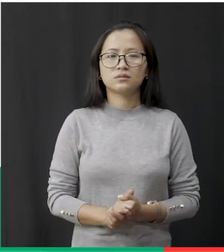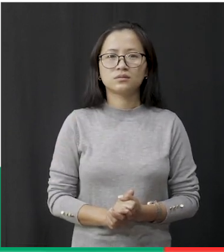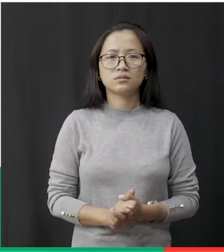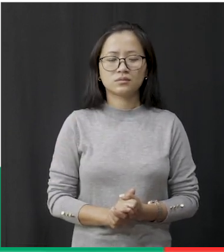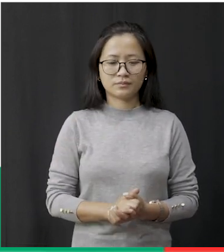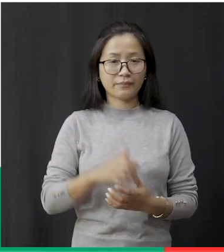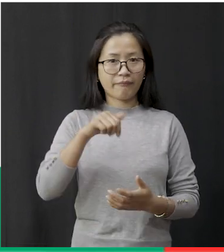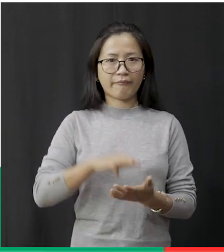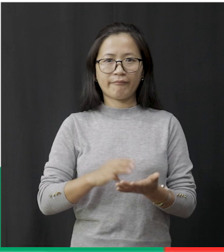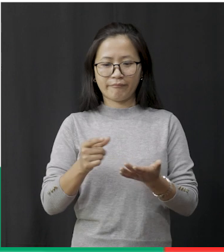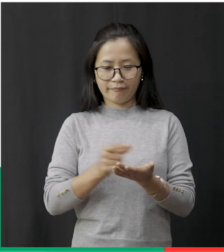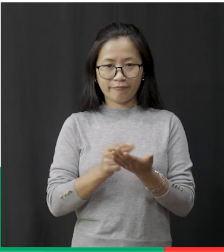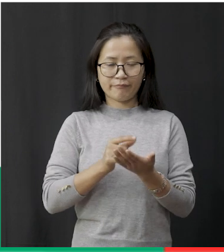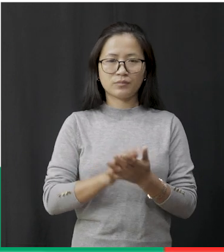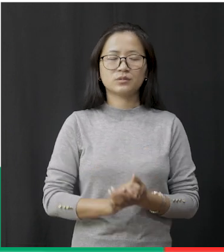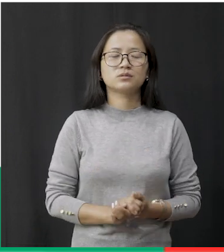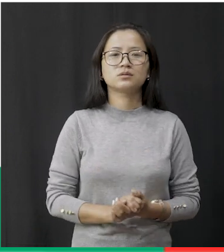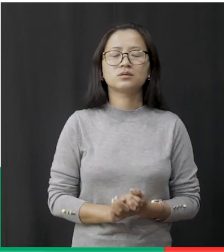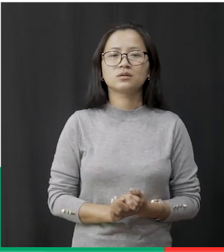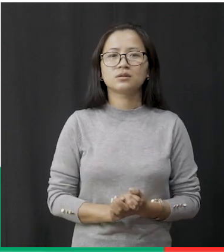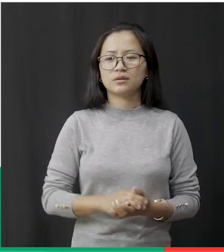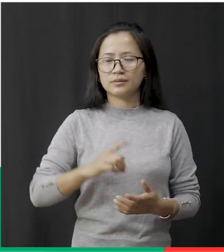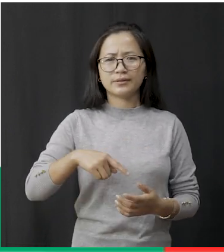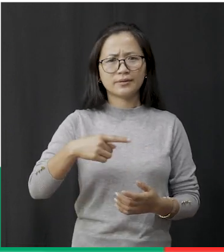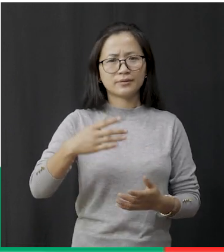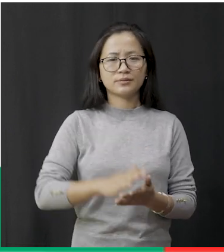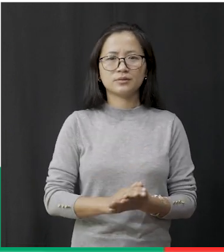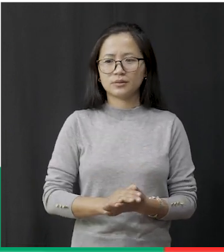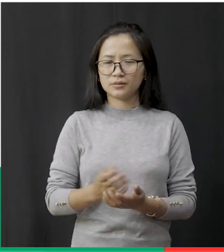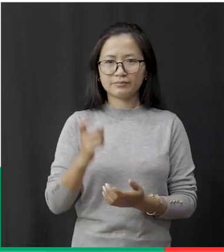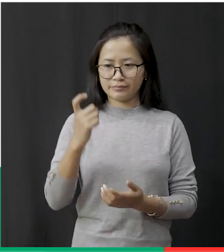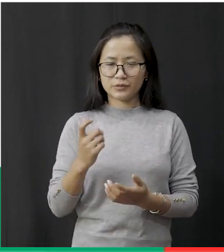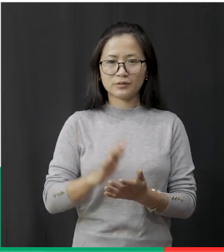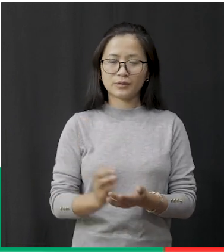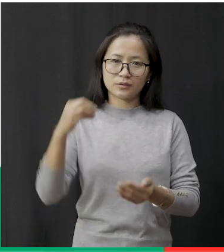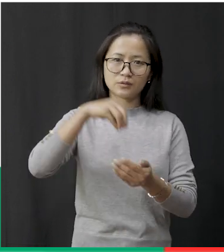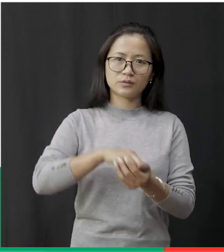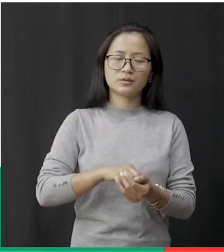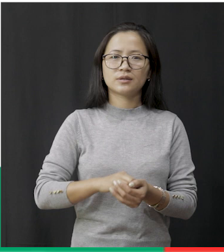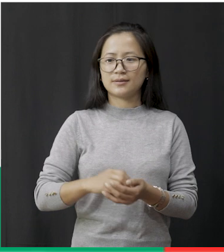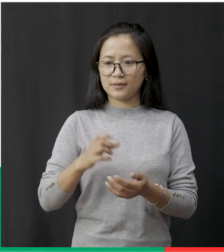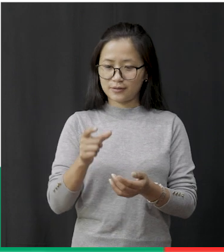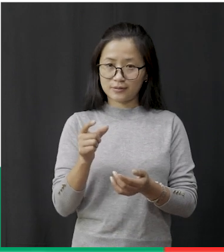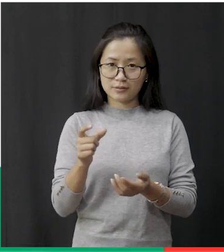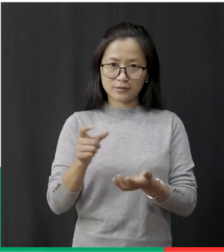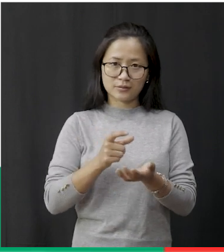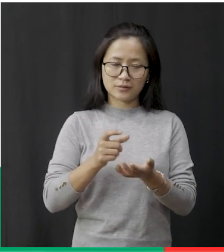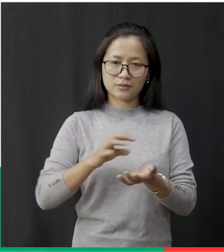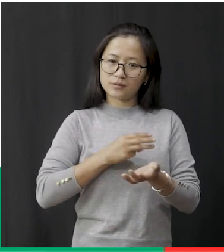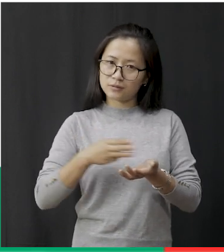this butter, it is a dairy product. So we should include butter and cheese in our